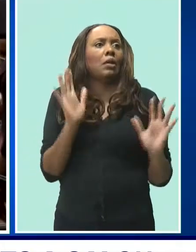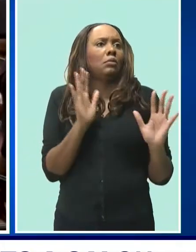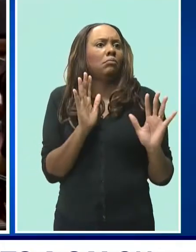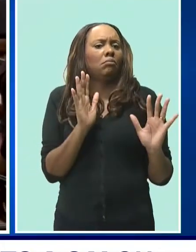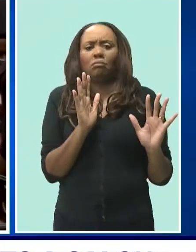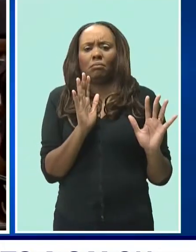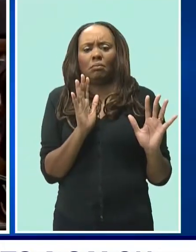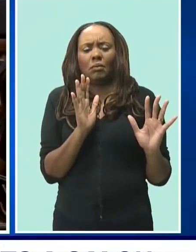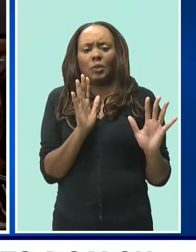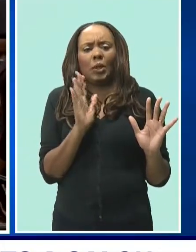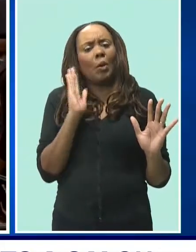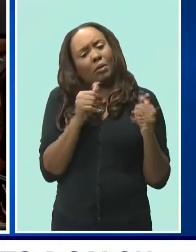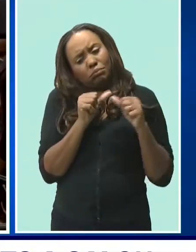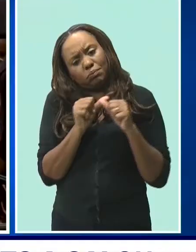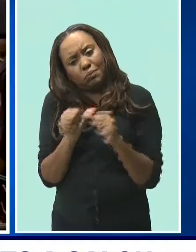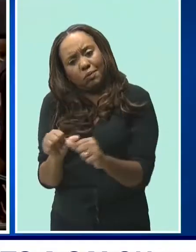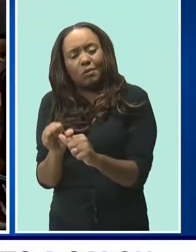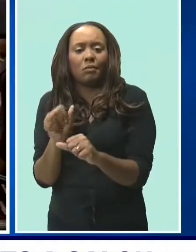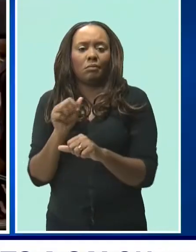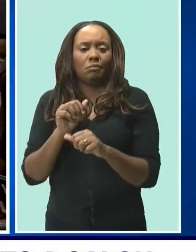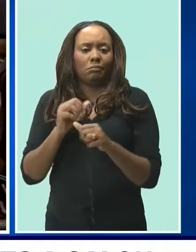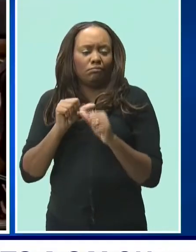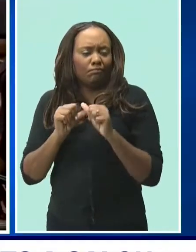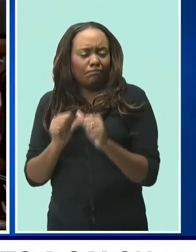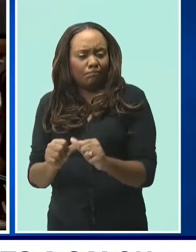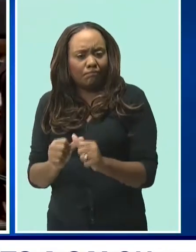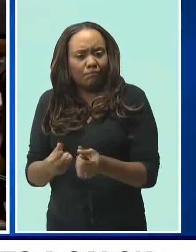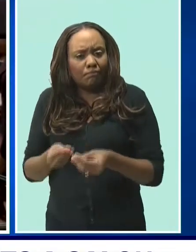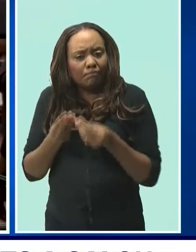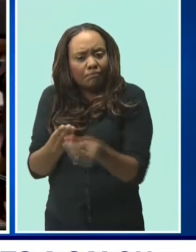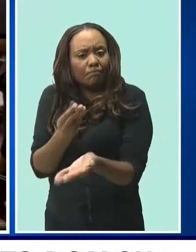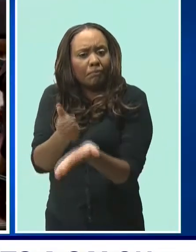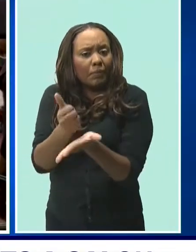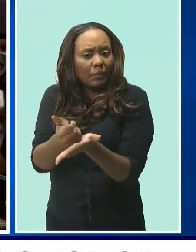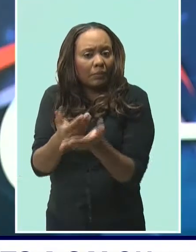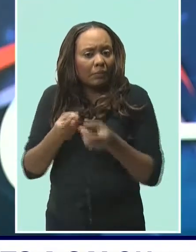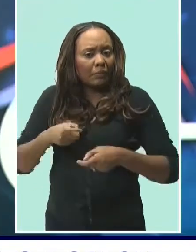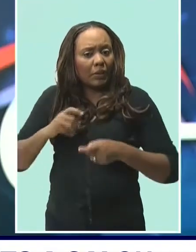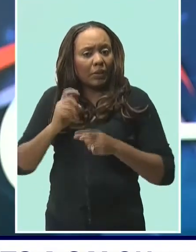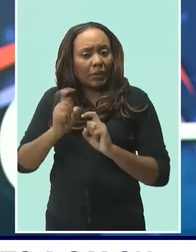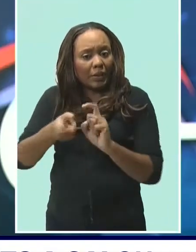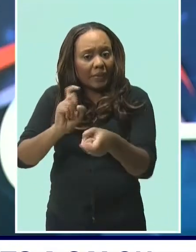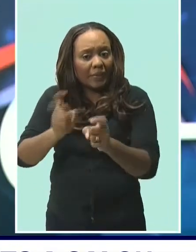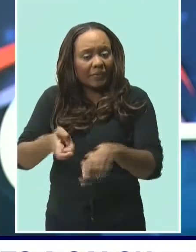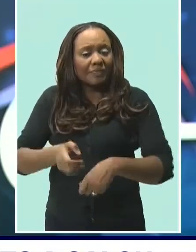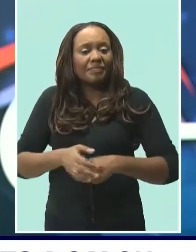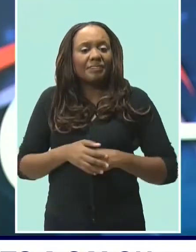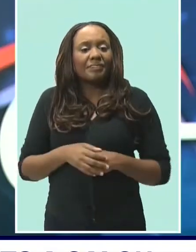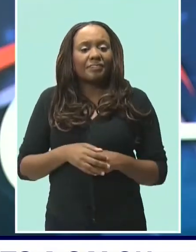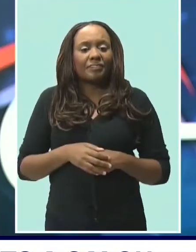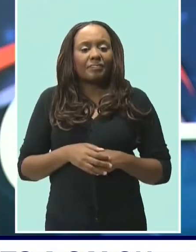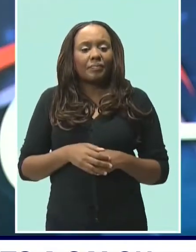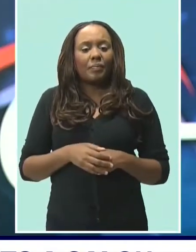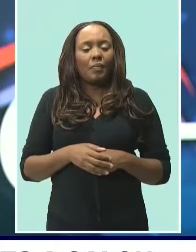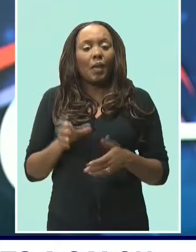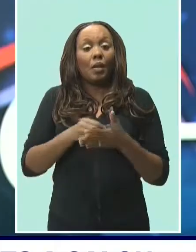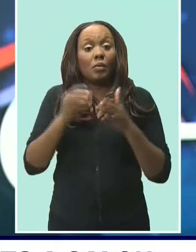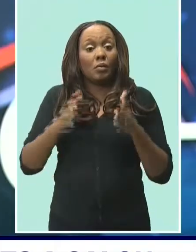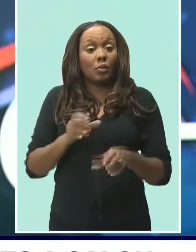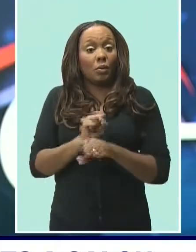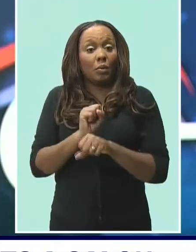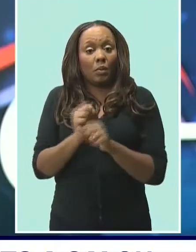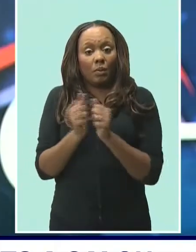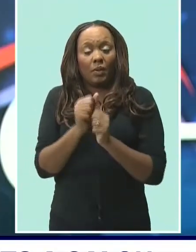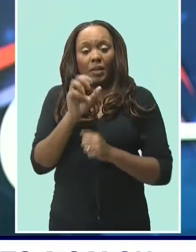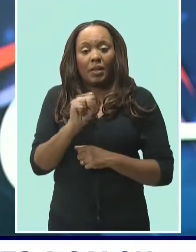going to, supply them with the supplies, whatever they need. Well, students who work in the salon will be